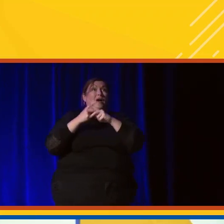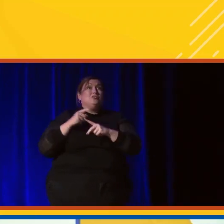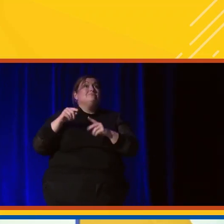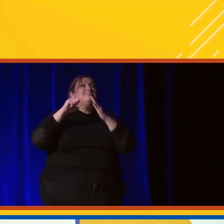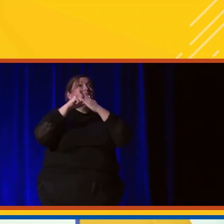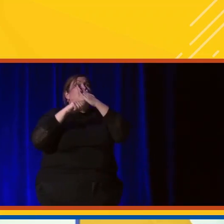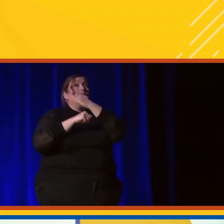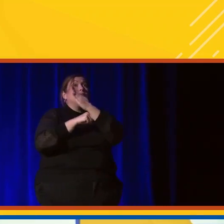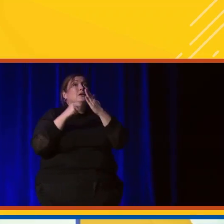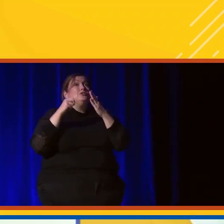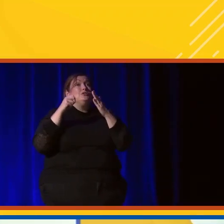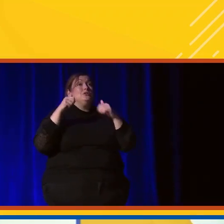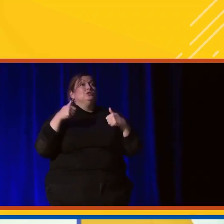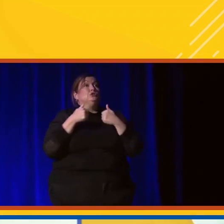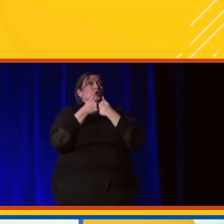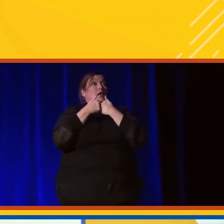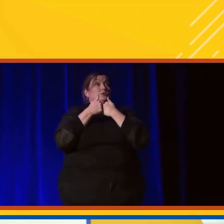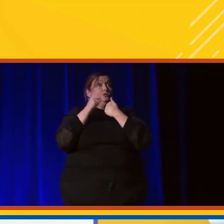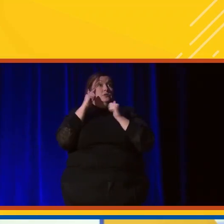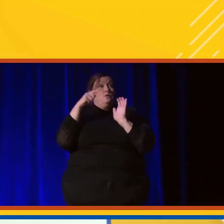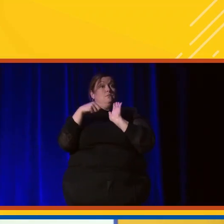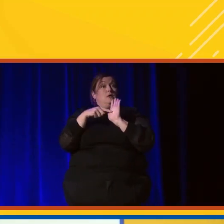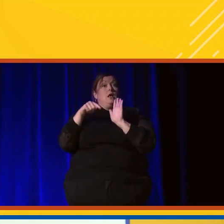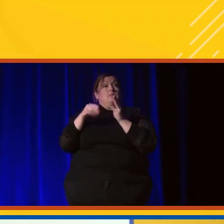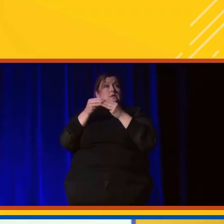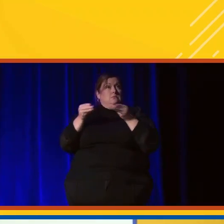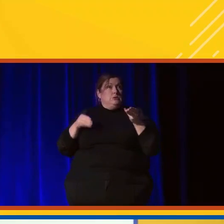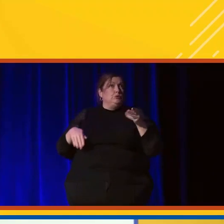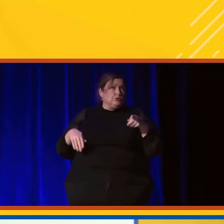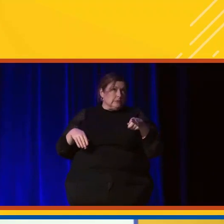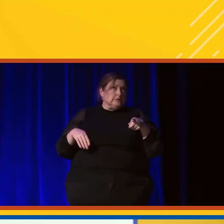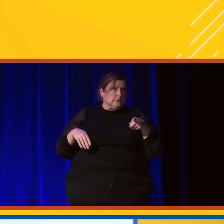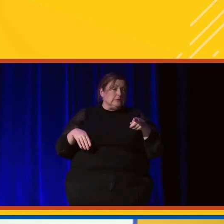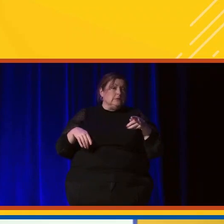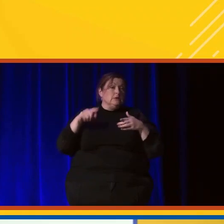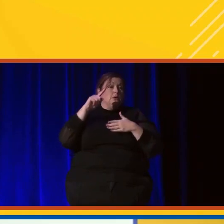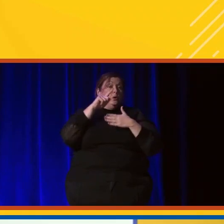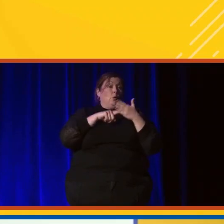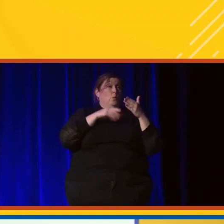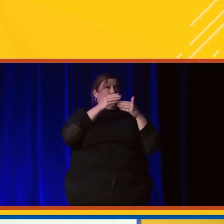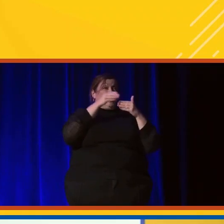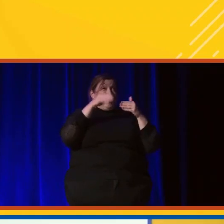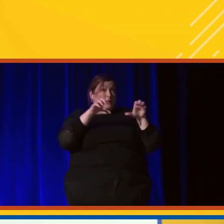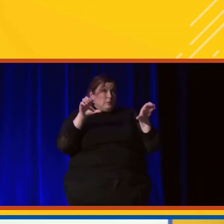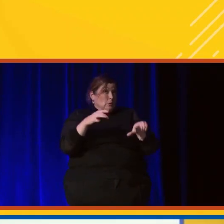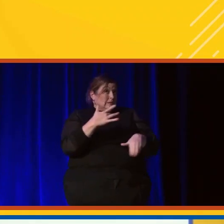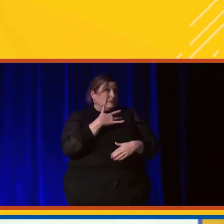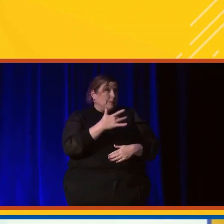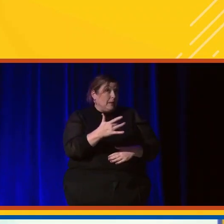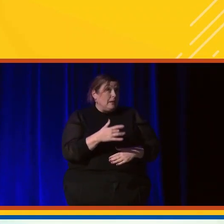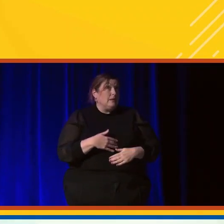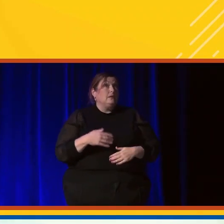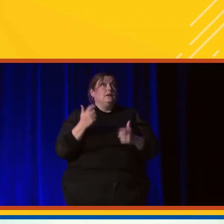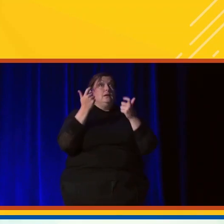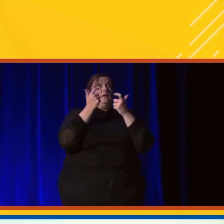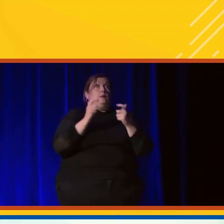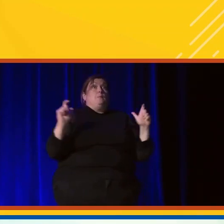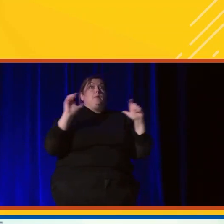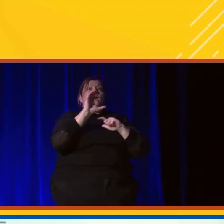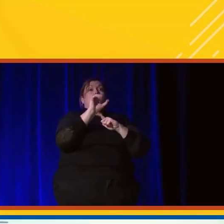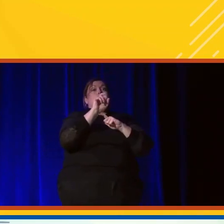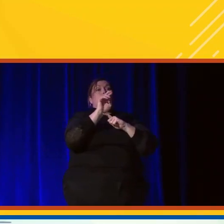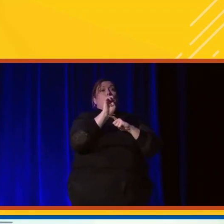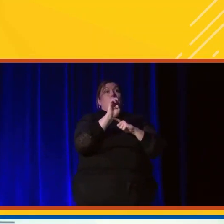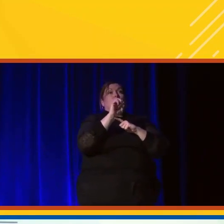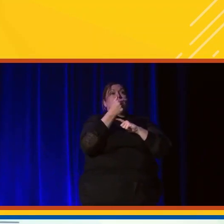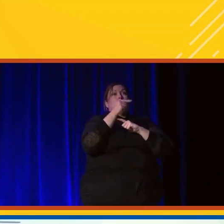fundamental challenge in modeling of these materials. And what you end up doing typically is you do a big coarse-grained simulation